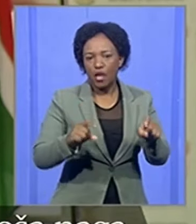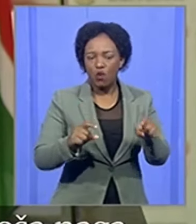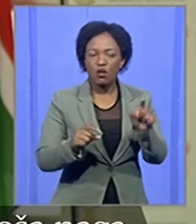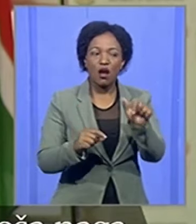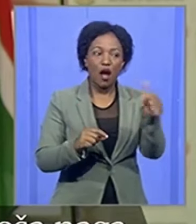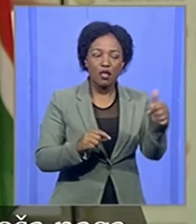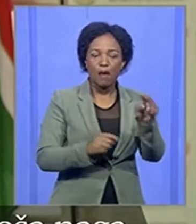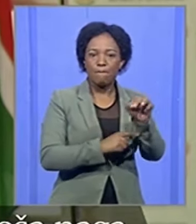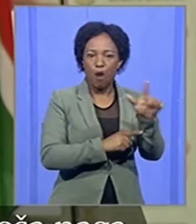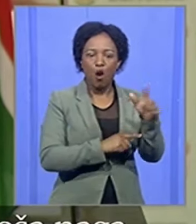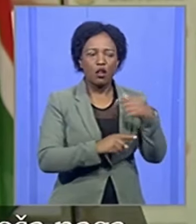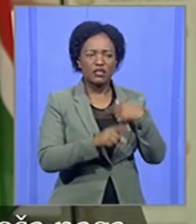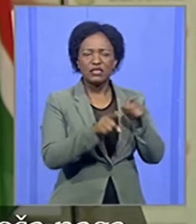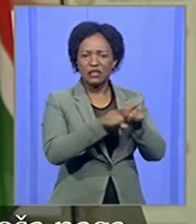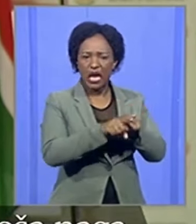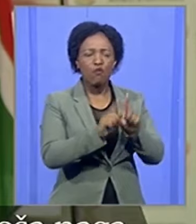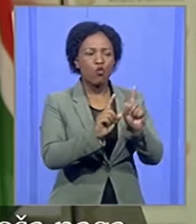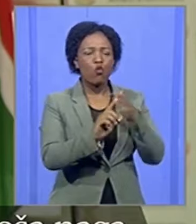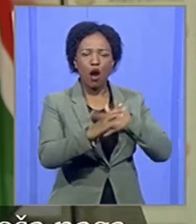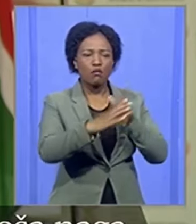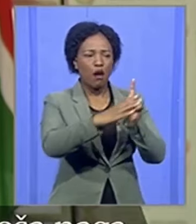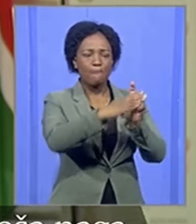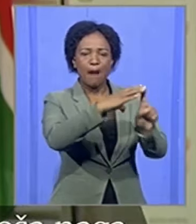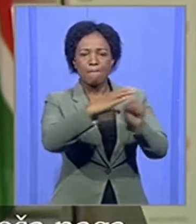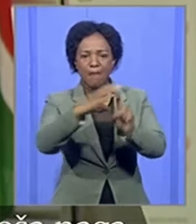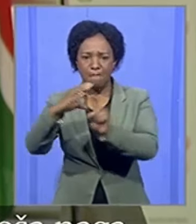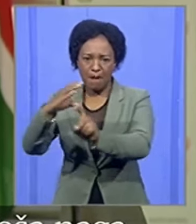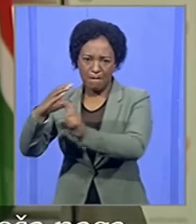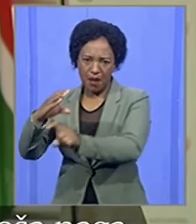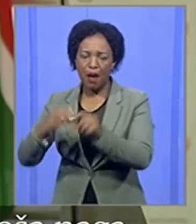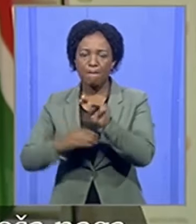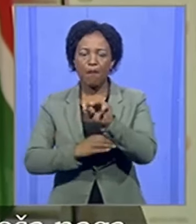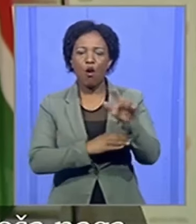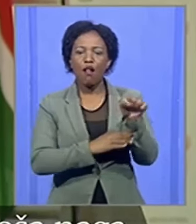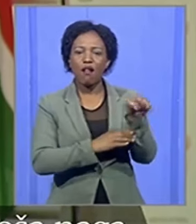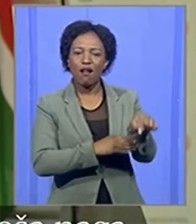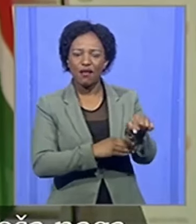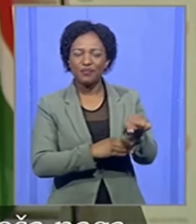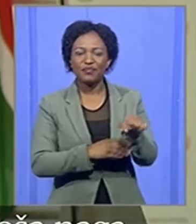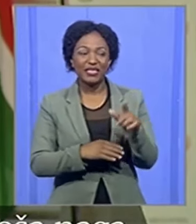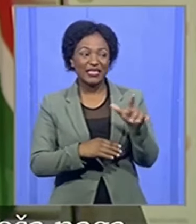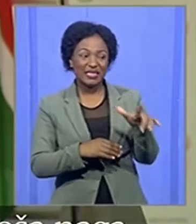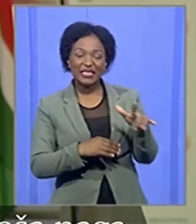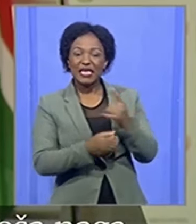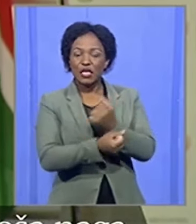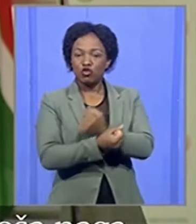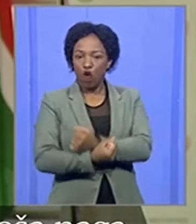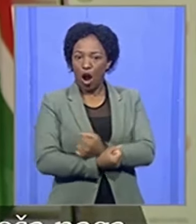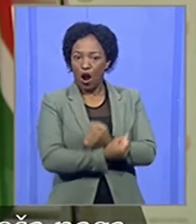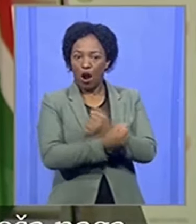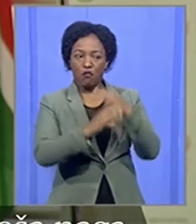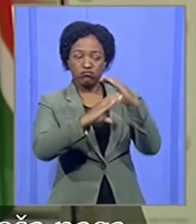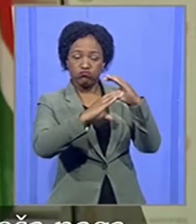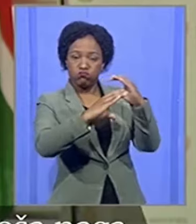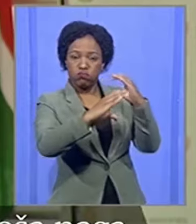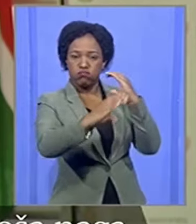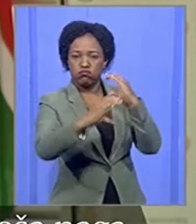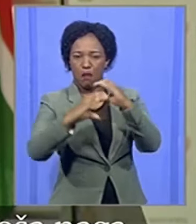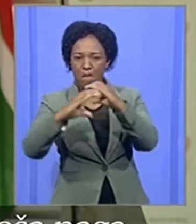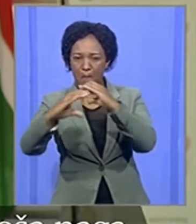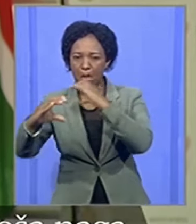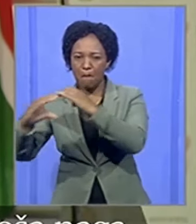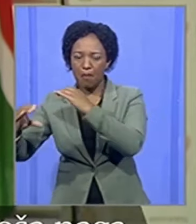gape. So president ya mafelelo di traka tše re dirile tše leina re di bitša gore